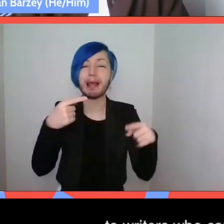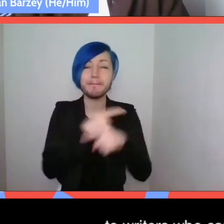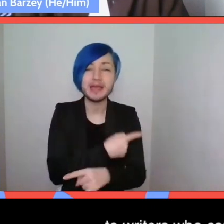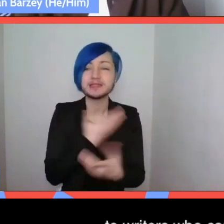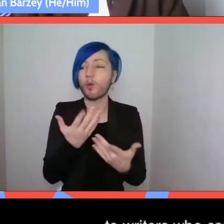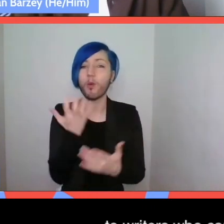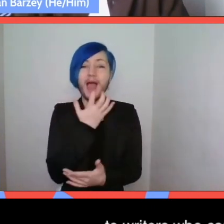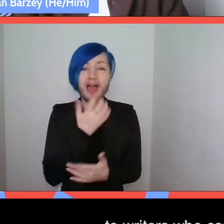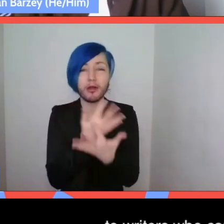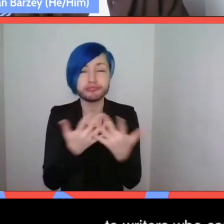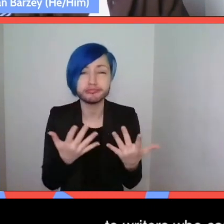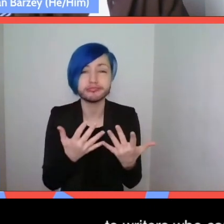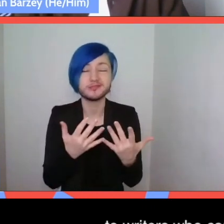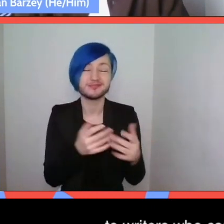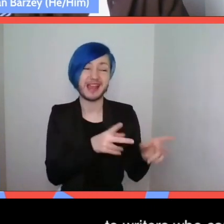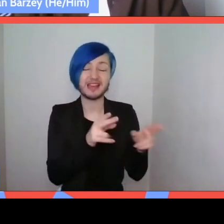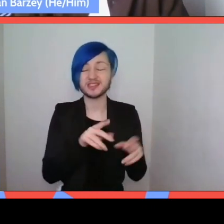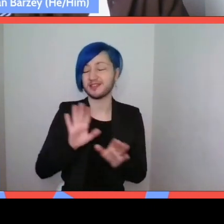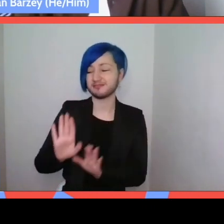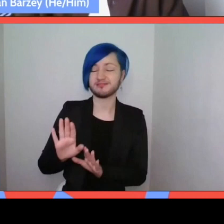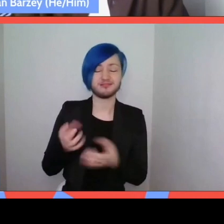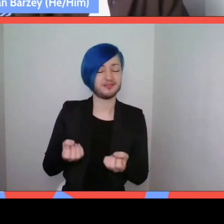to writers who cause them fewer headaches.